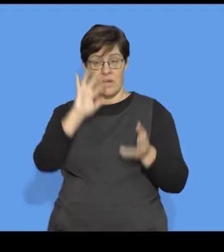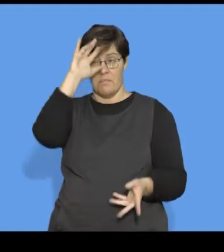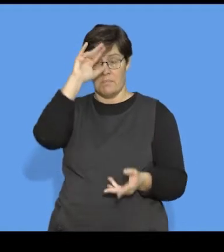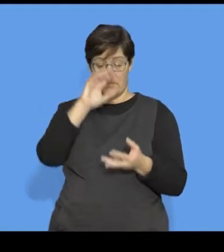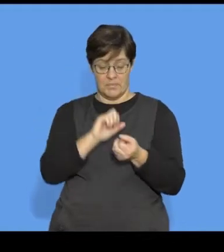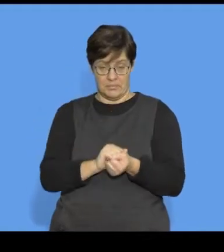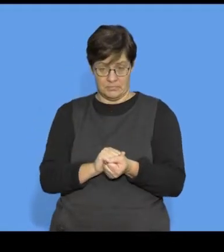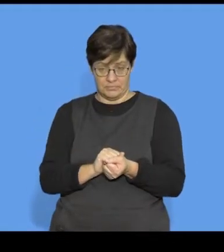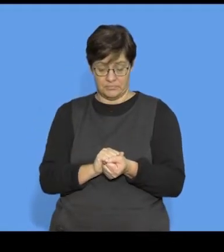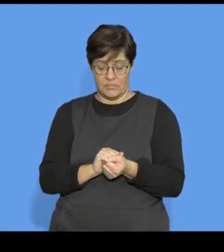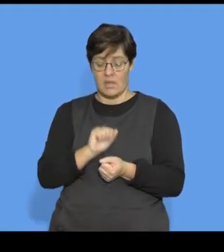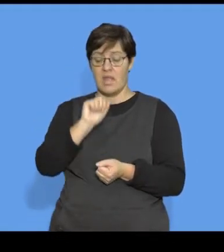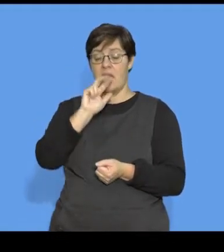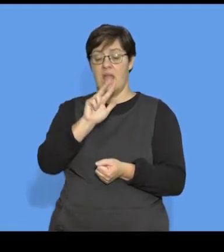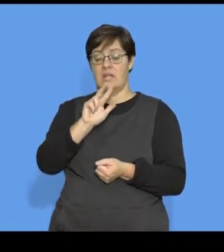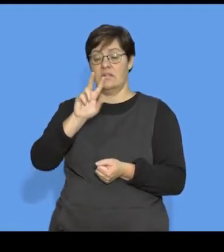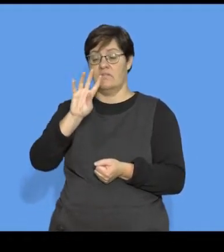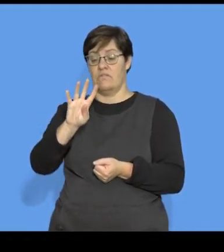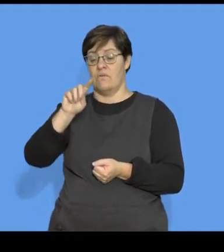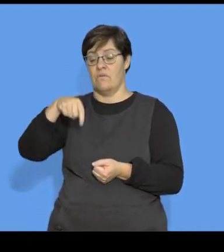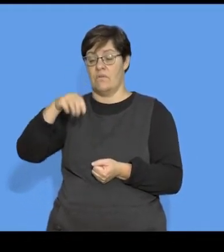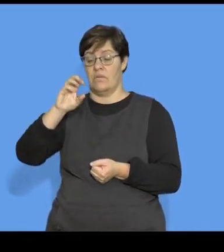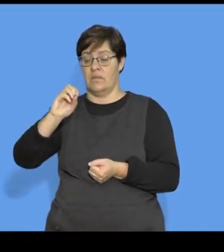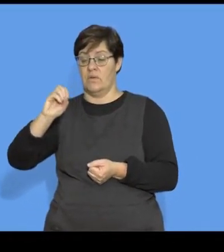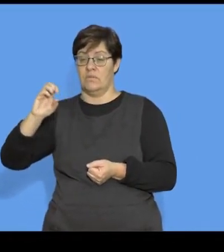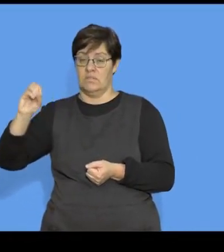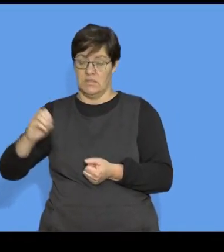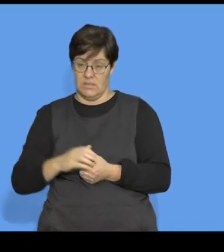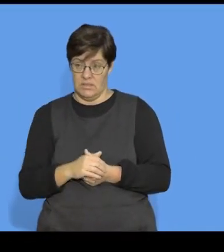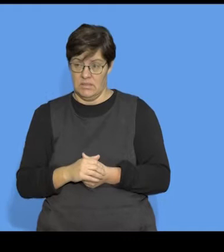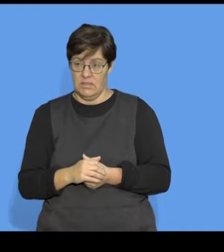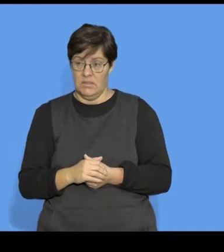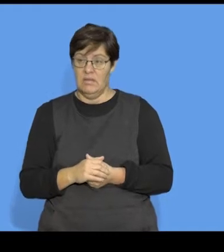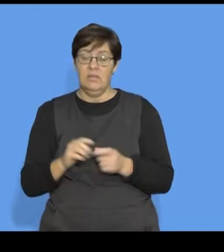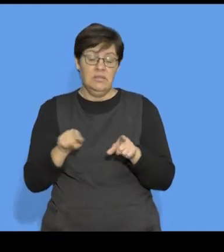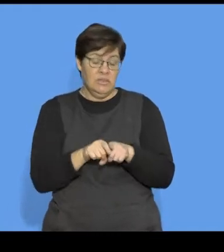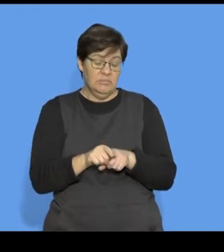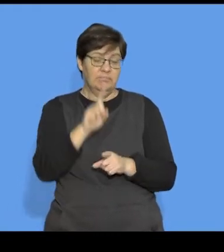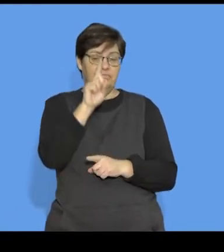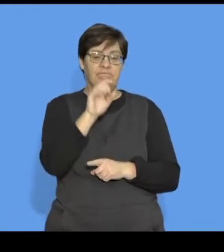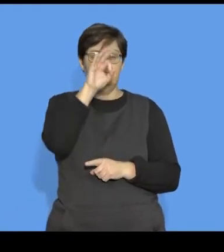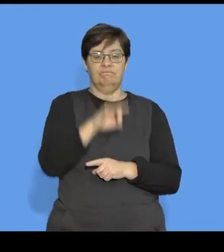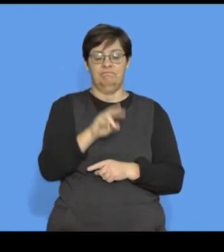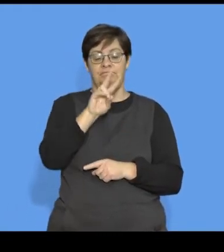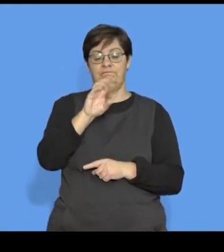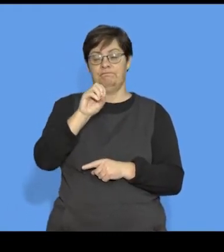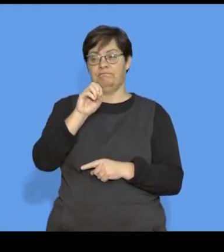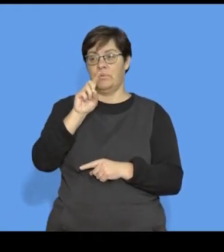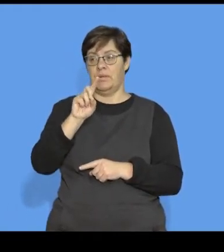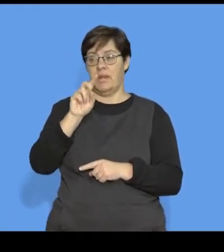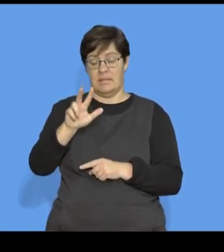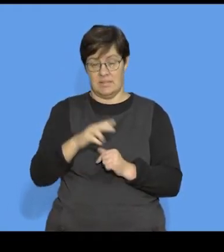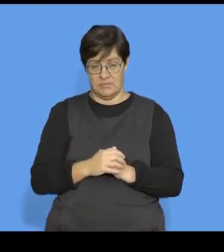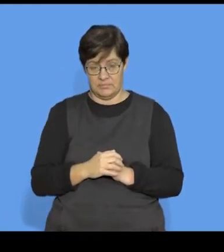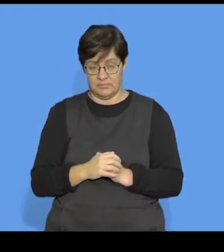depreciation, the accumulated depreciation rather, on the 1st of March was 84,000